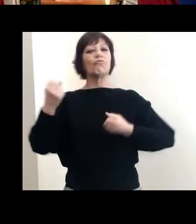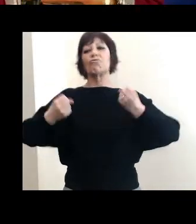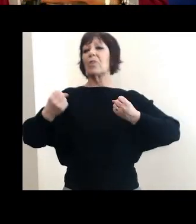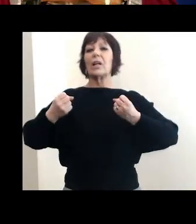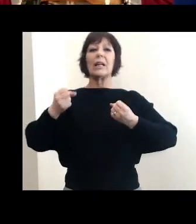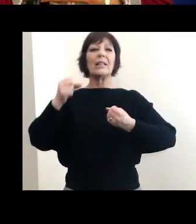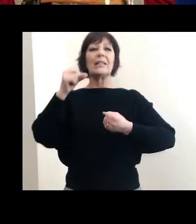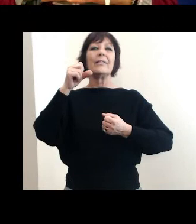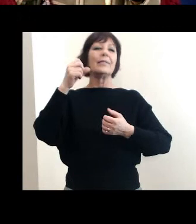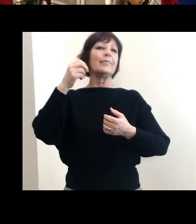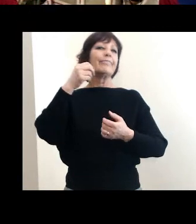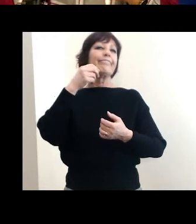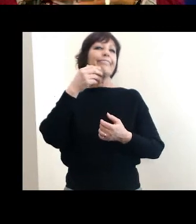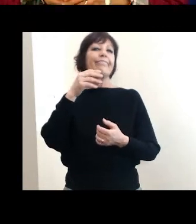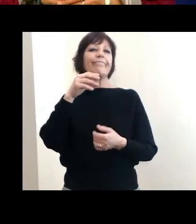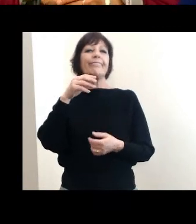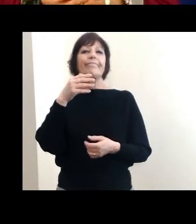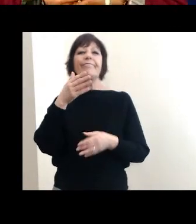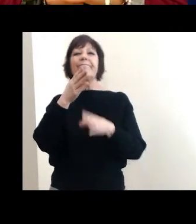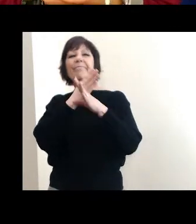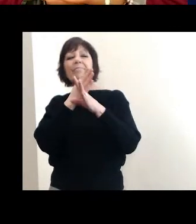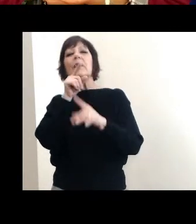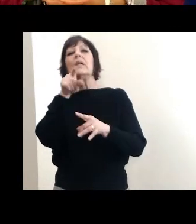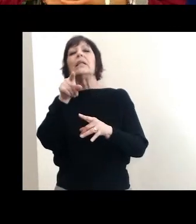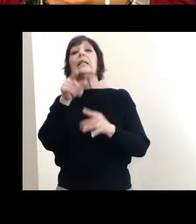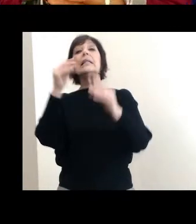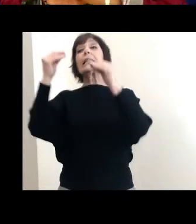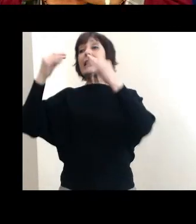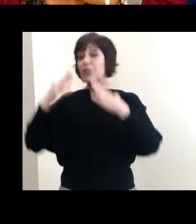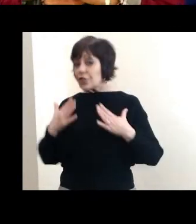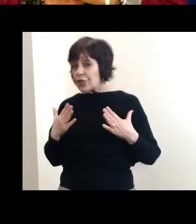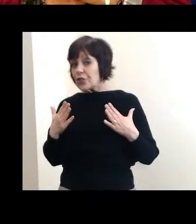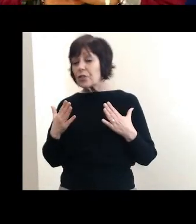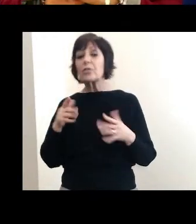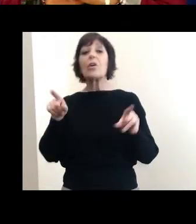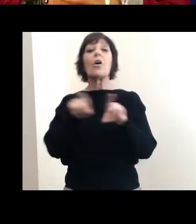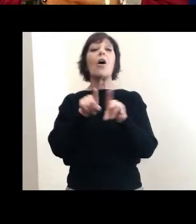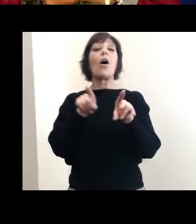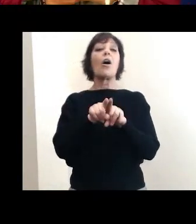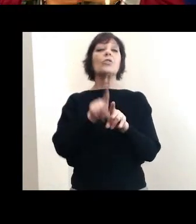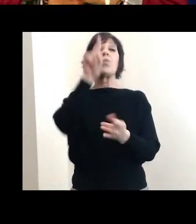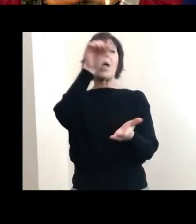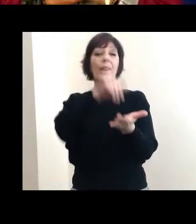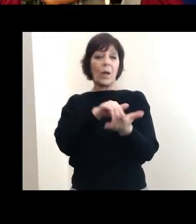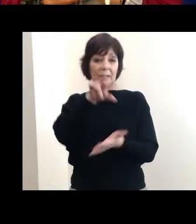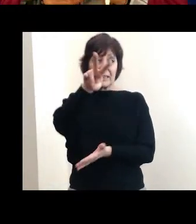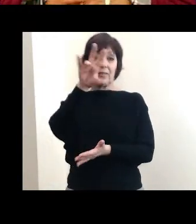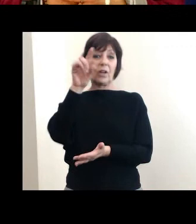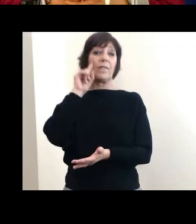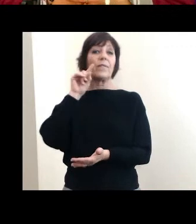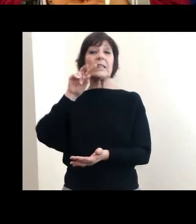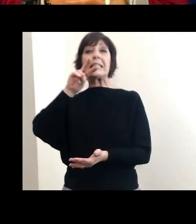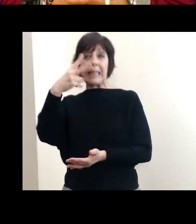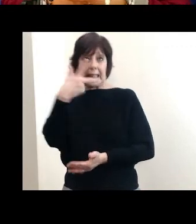drivers. We also, teachers, we also have 1,700 second doses to finish people off, making sure